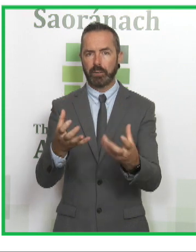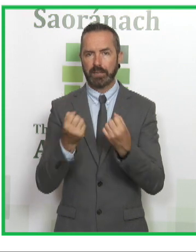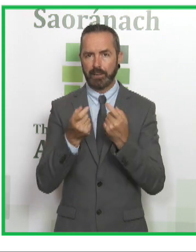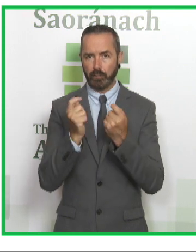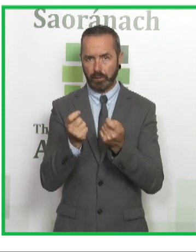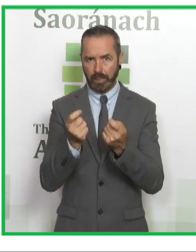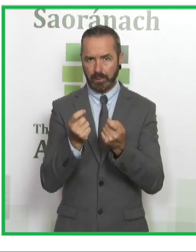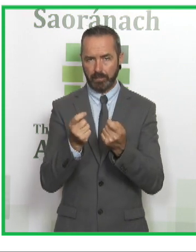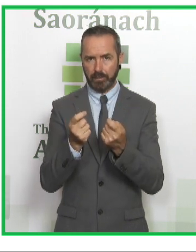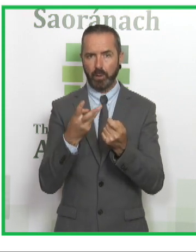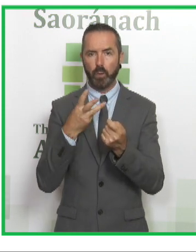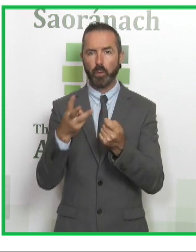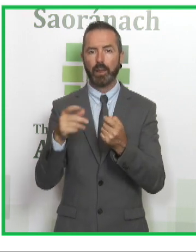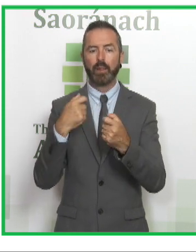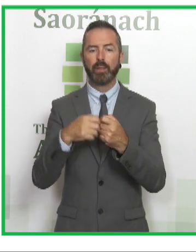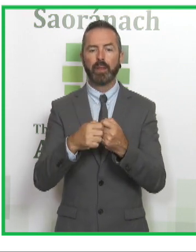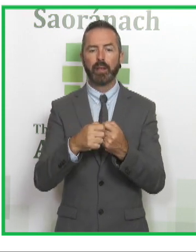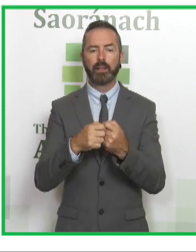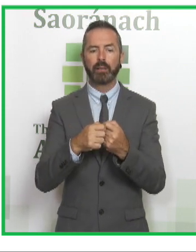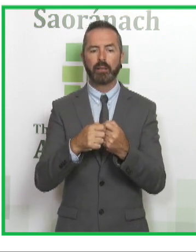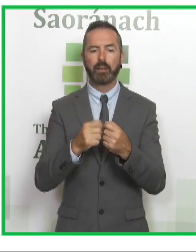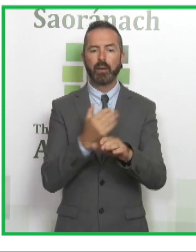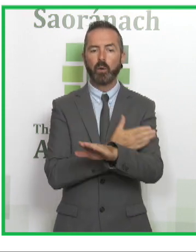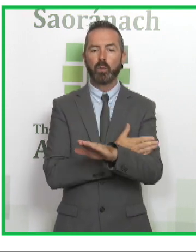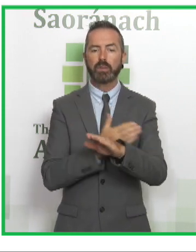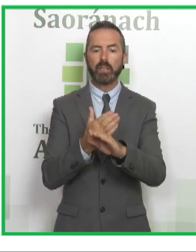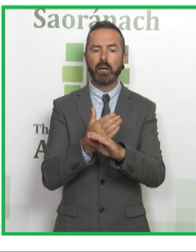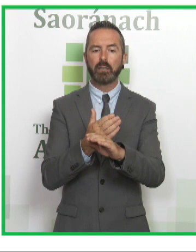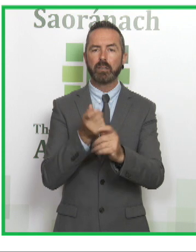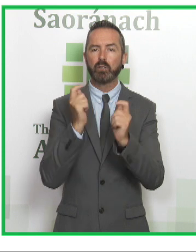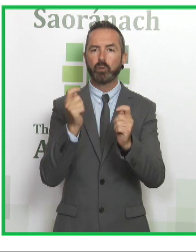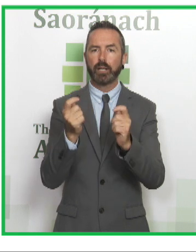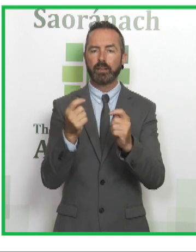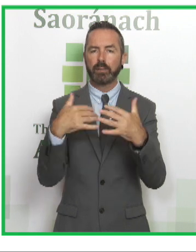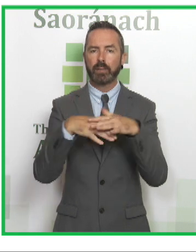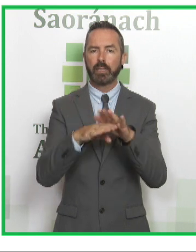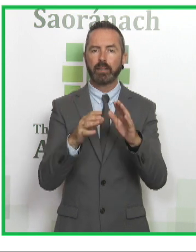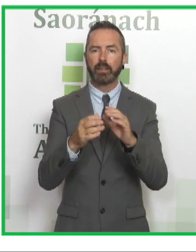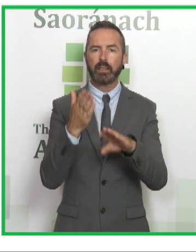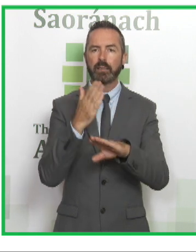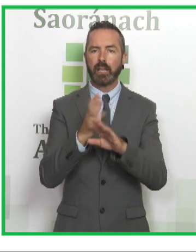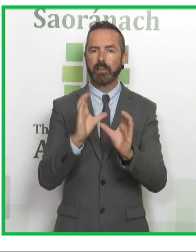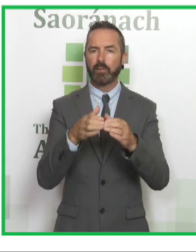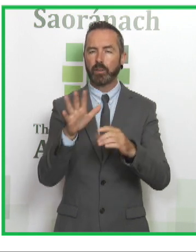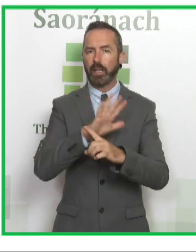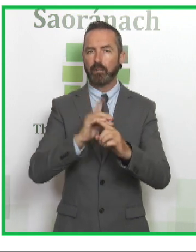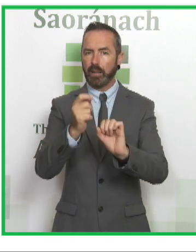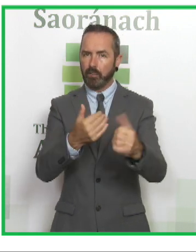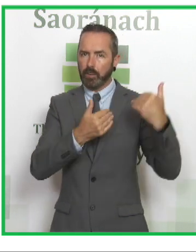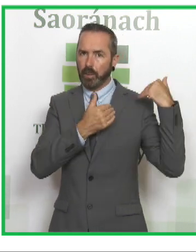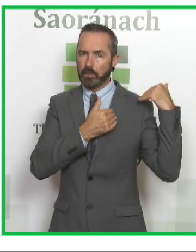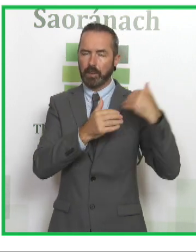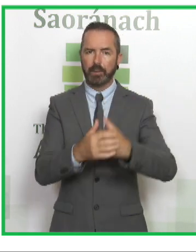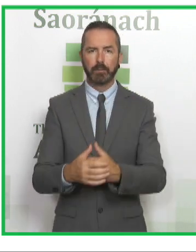piece, they will disseminate that training into their task force area. So that will be their